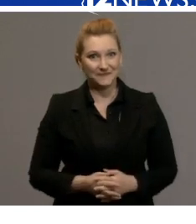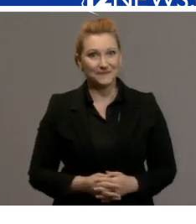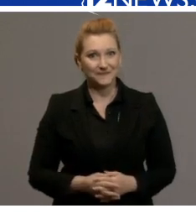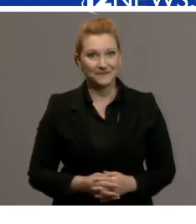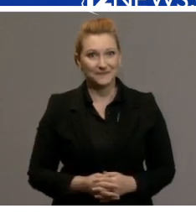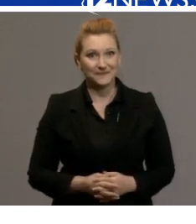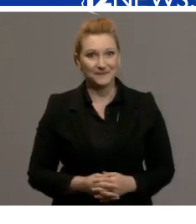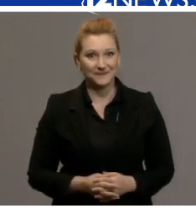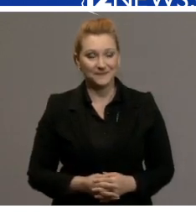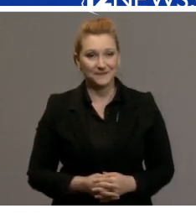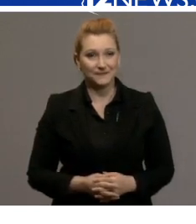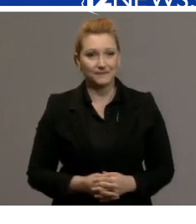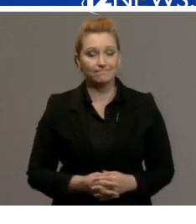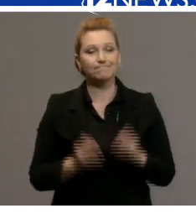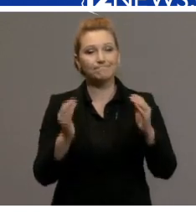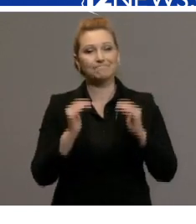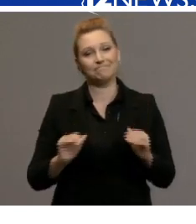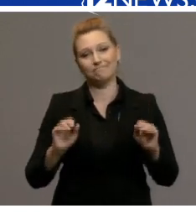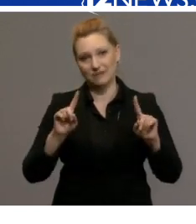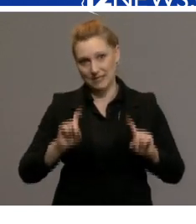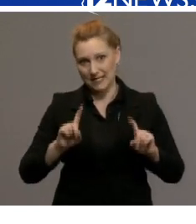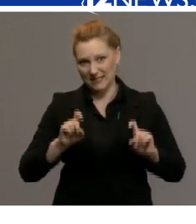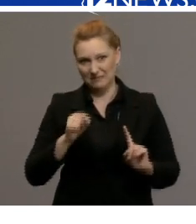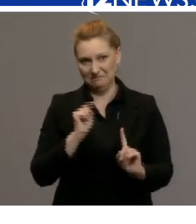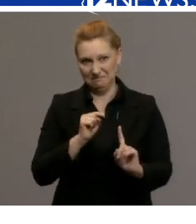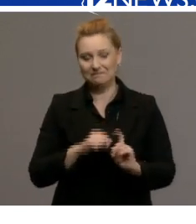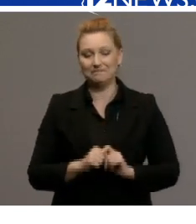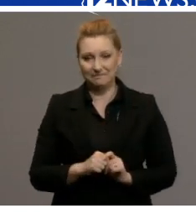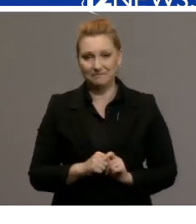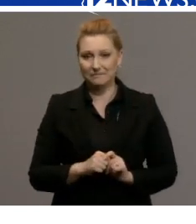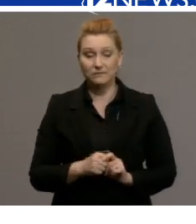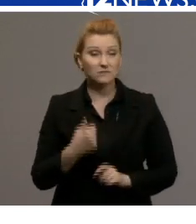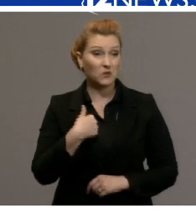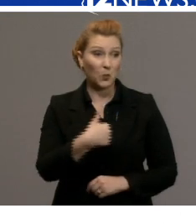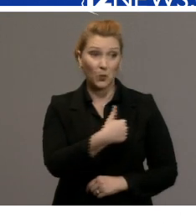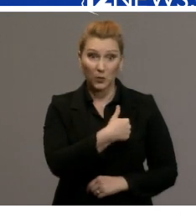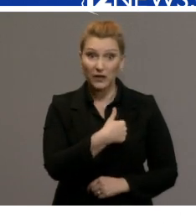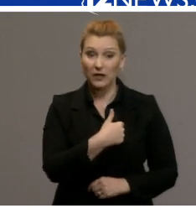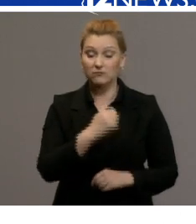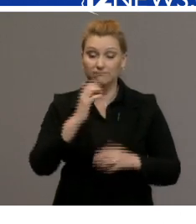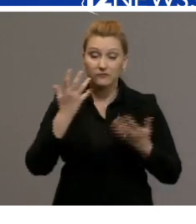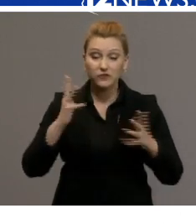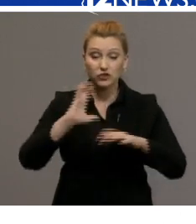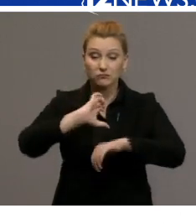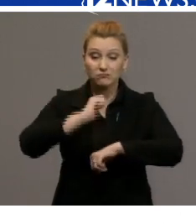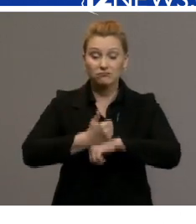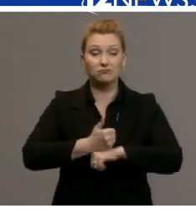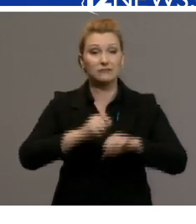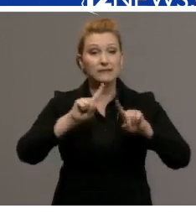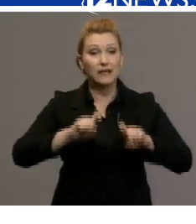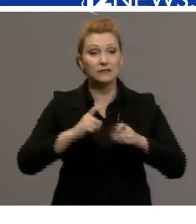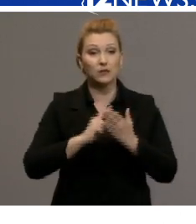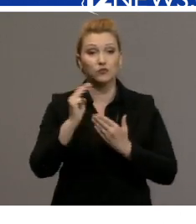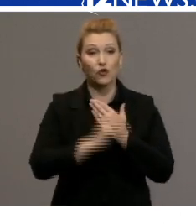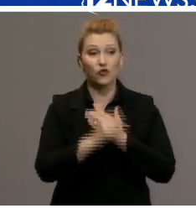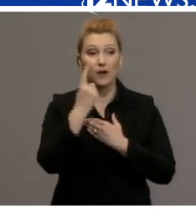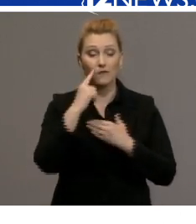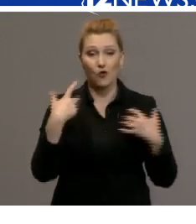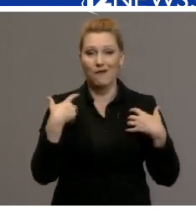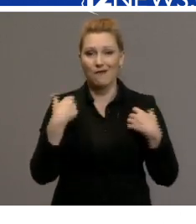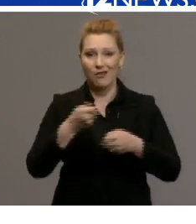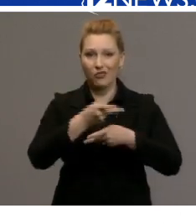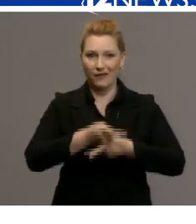Testing. We want to have a robust testing program in place for our healthcare workers, including